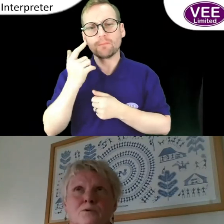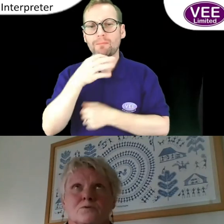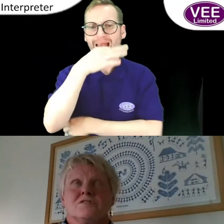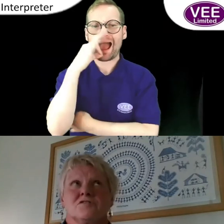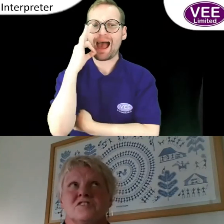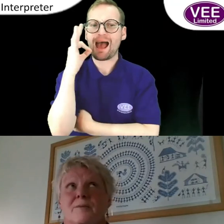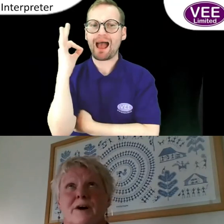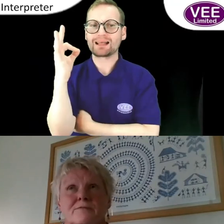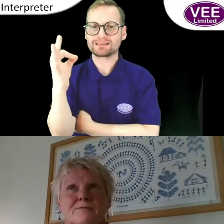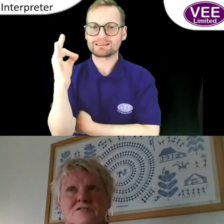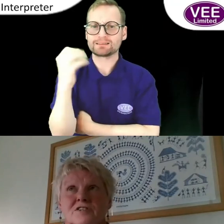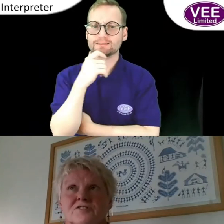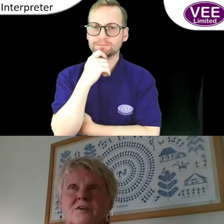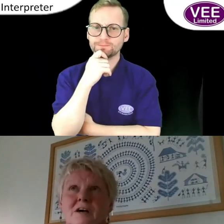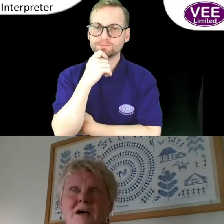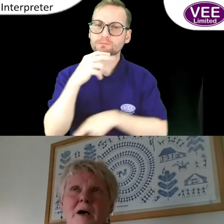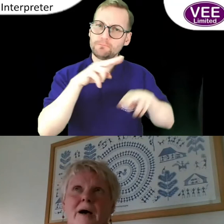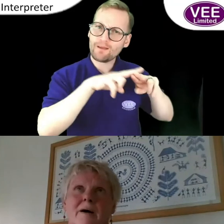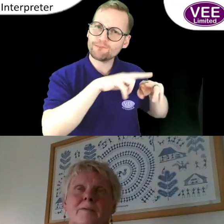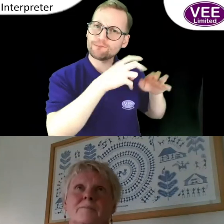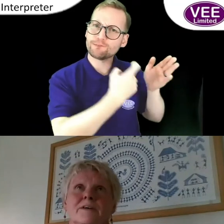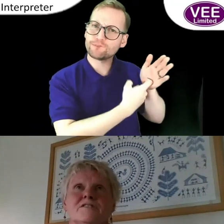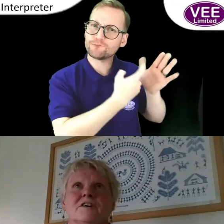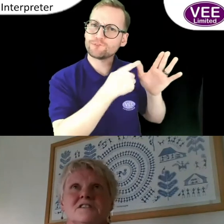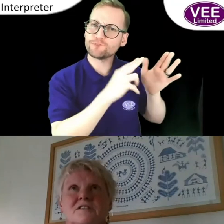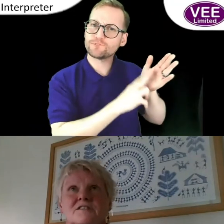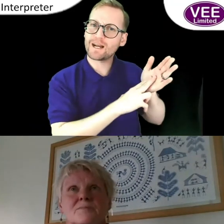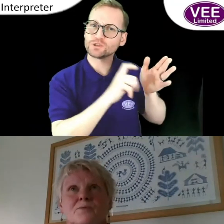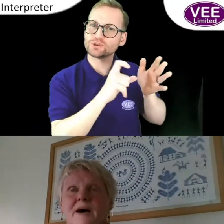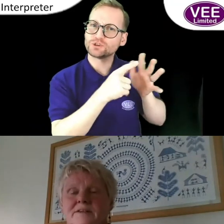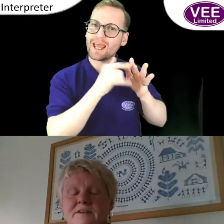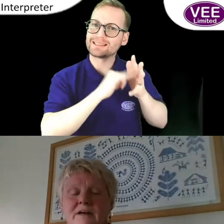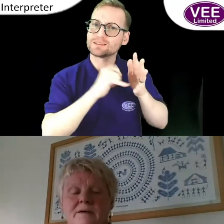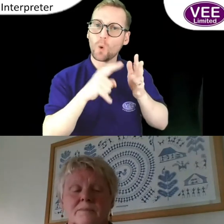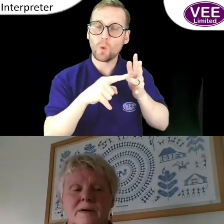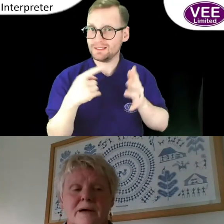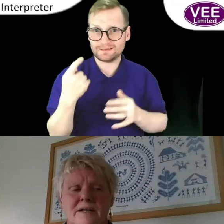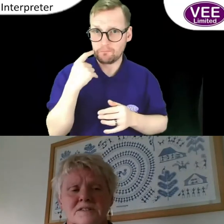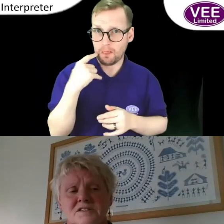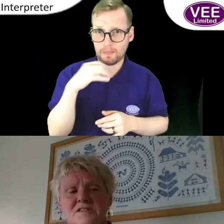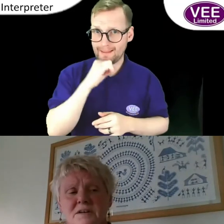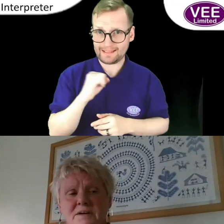I would also just say about Francesco, he's a very simple man